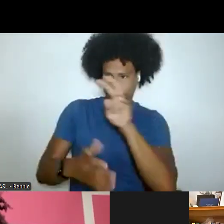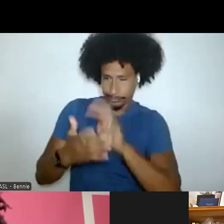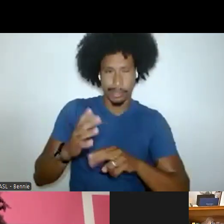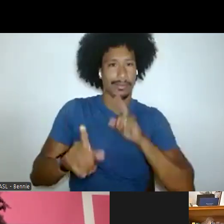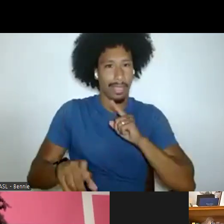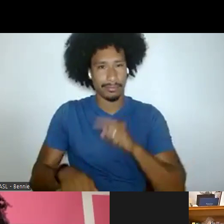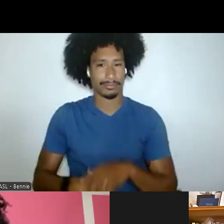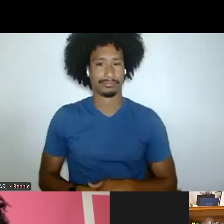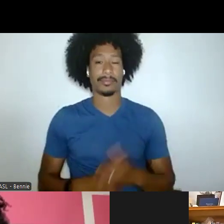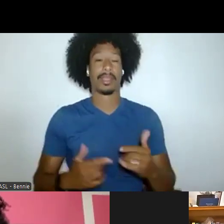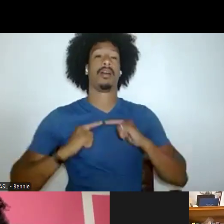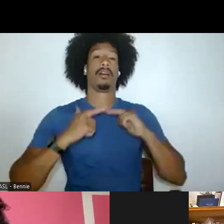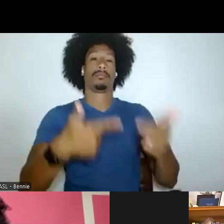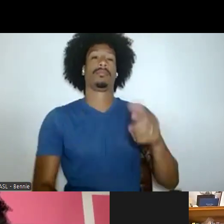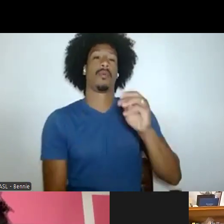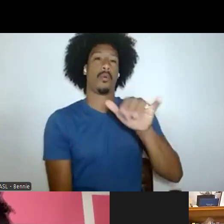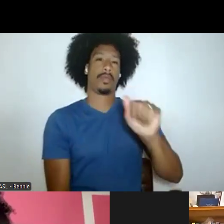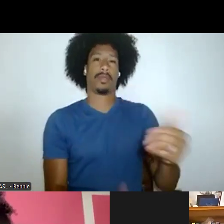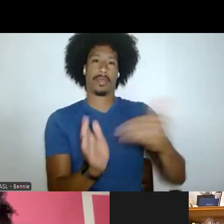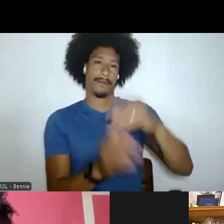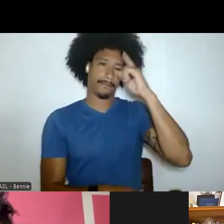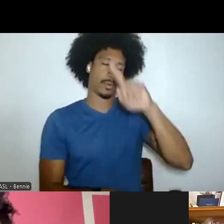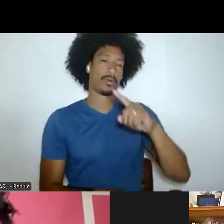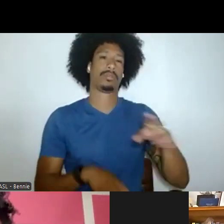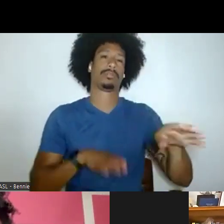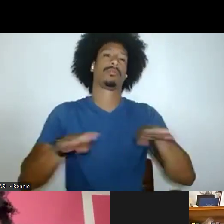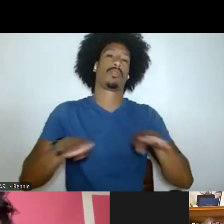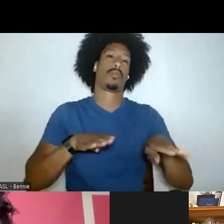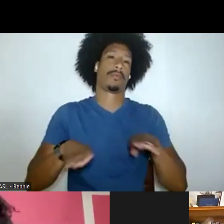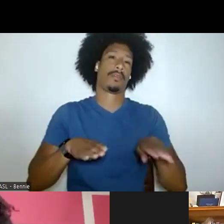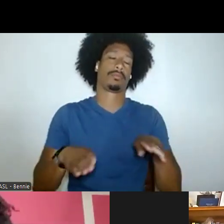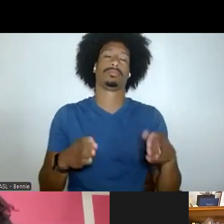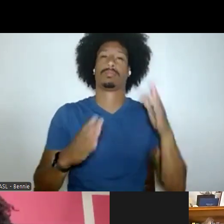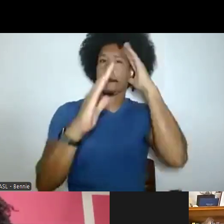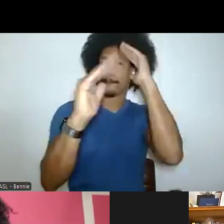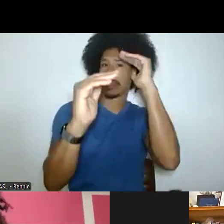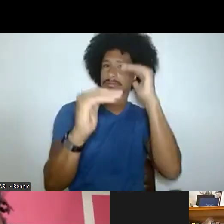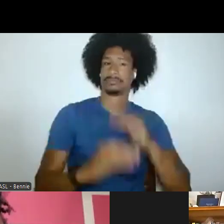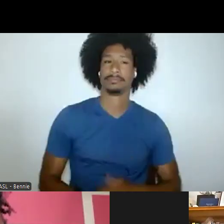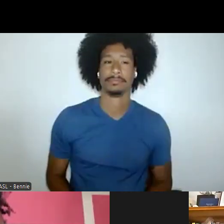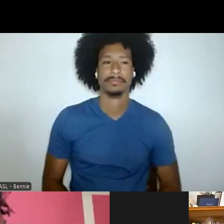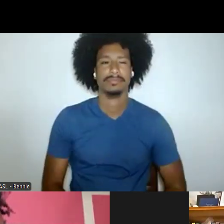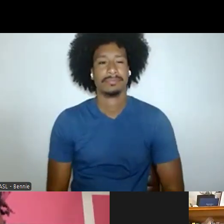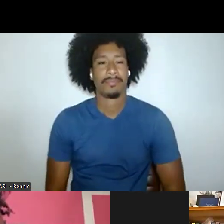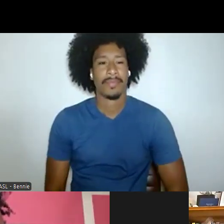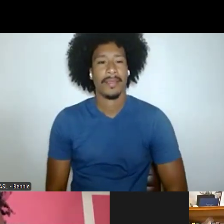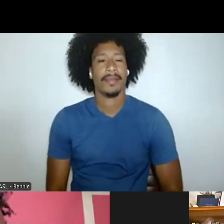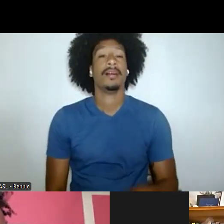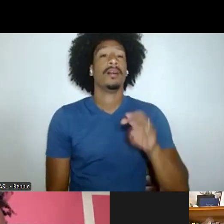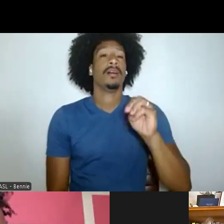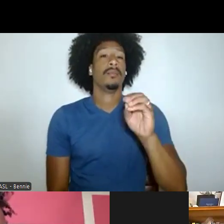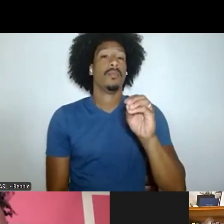code of conduct. We've created